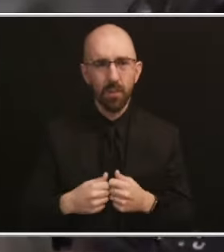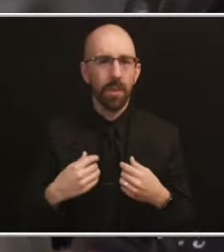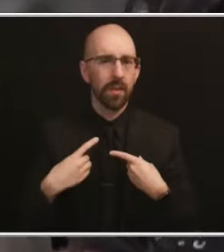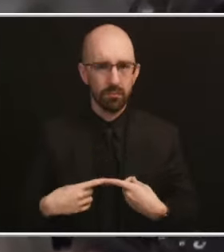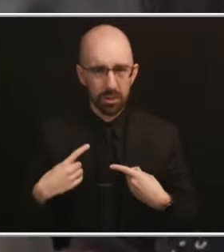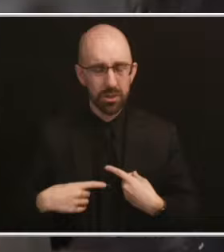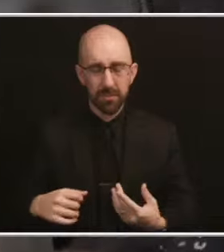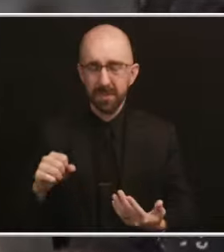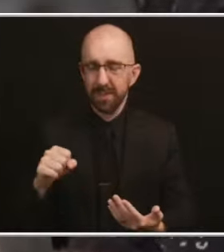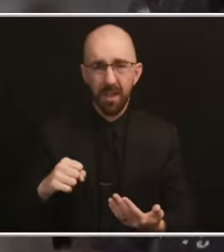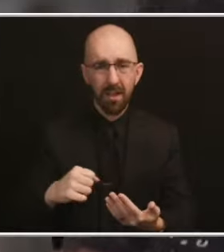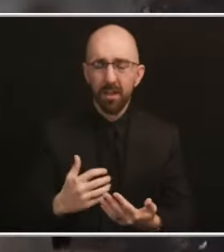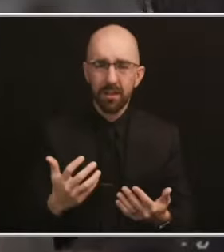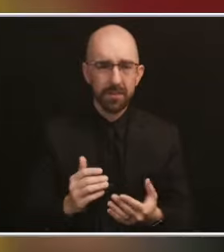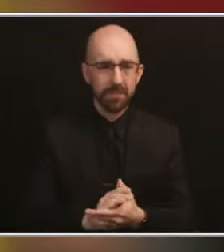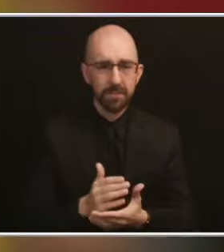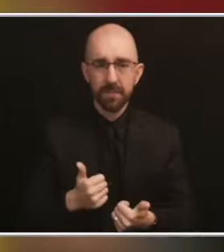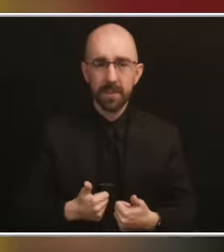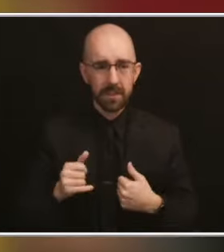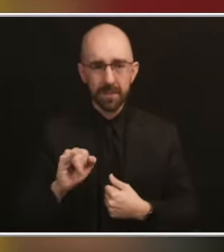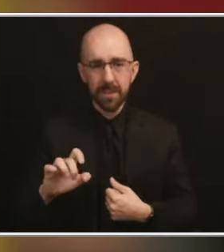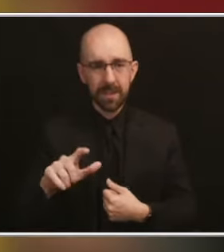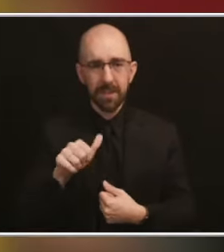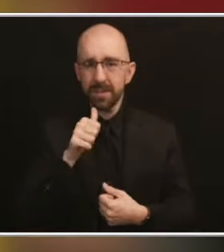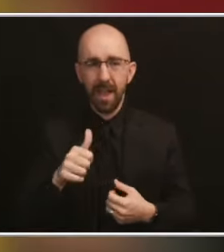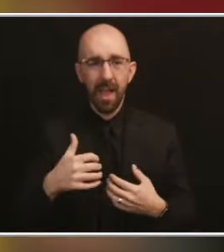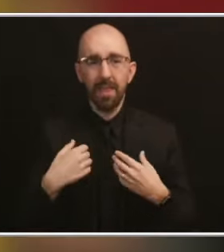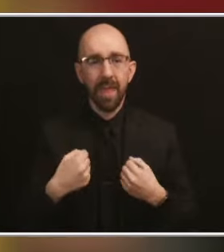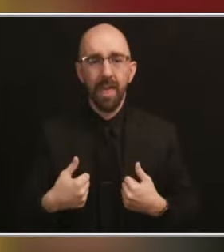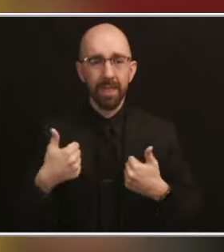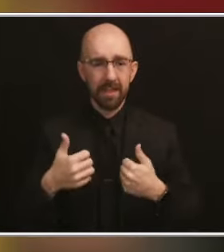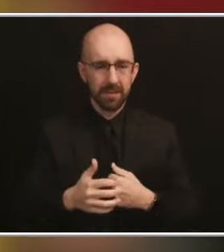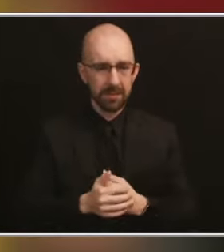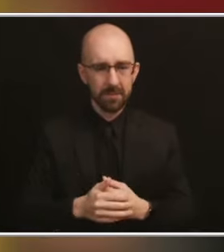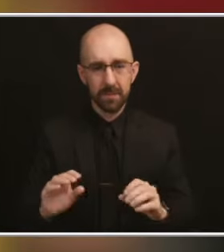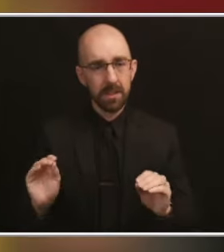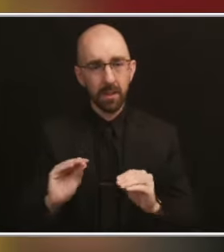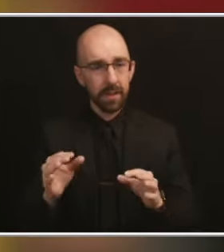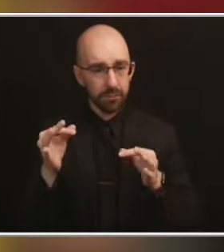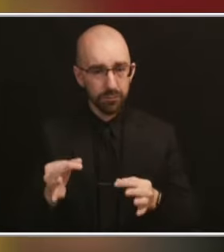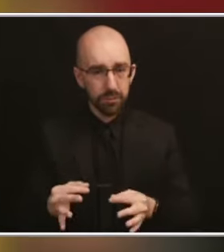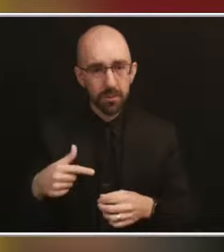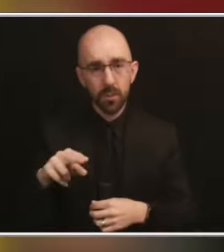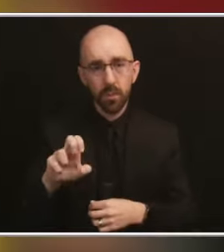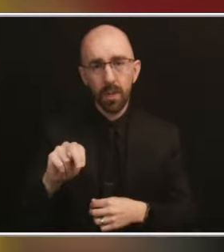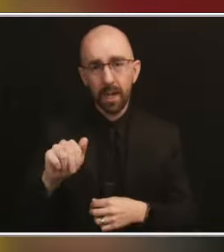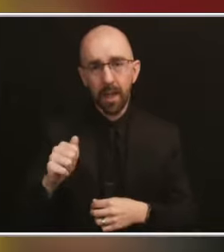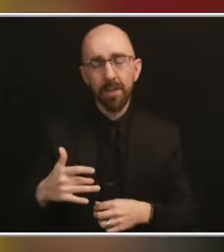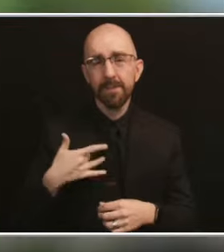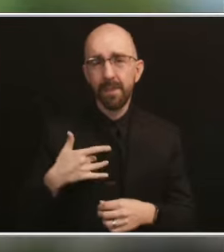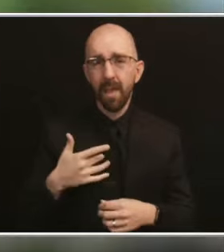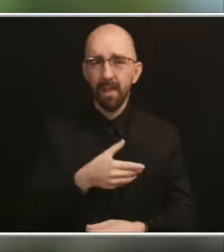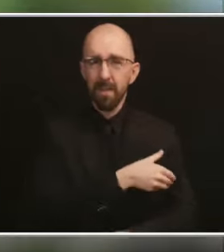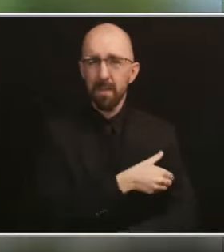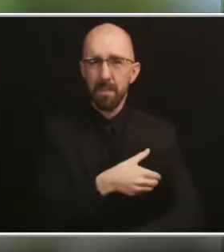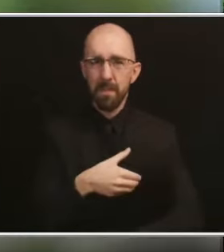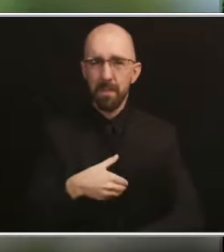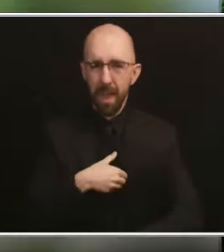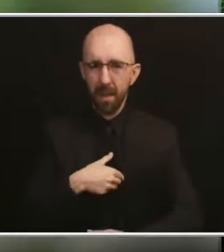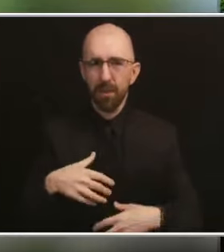my lifestyle was not the healthiest. While nothing is certain, Quina felt a sense of power, taking